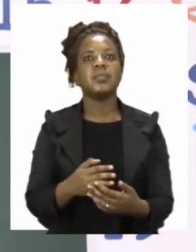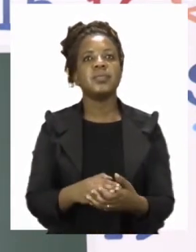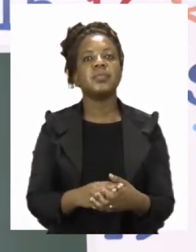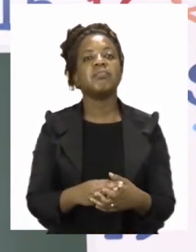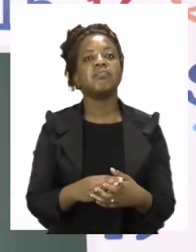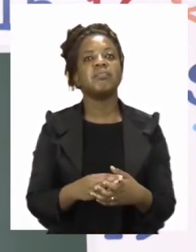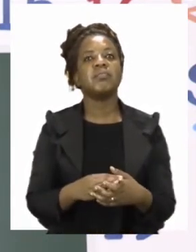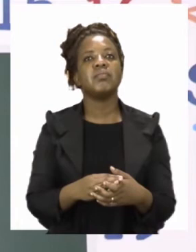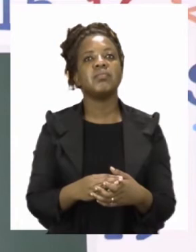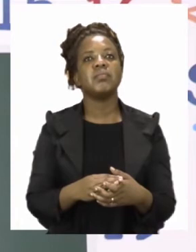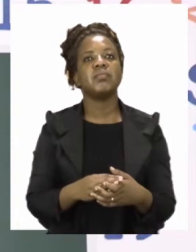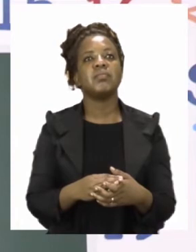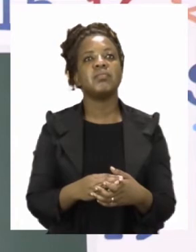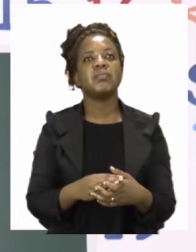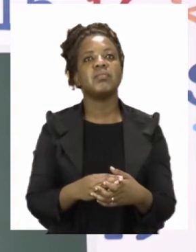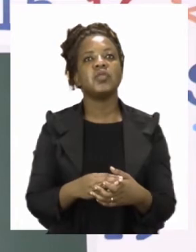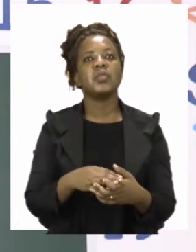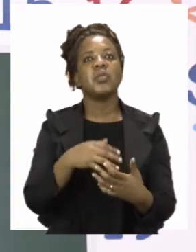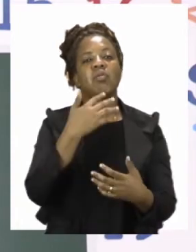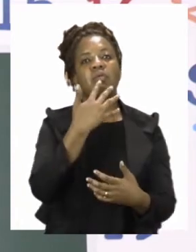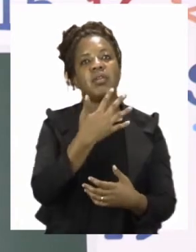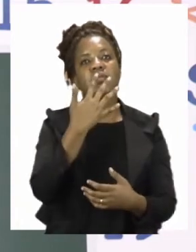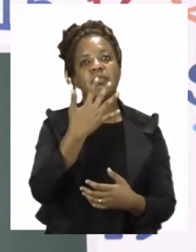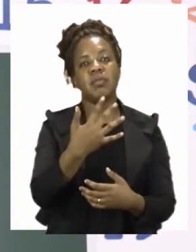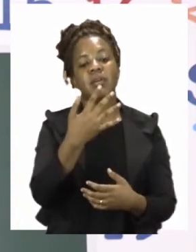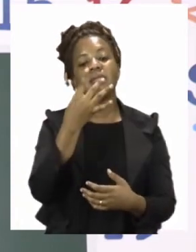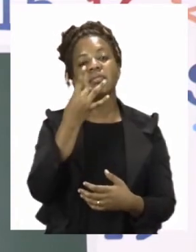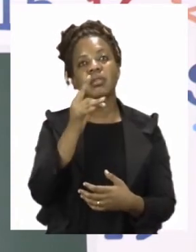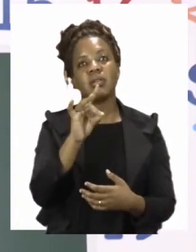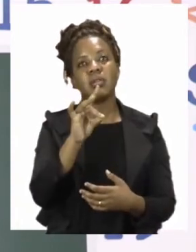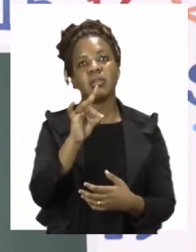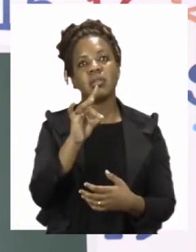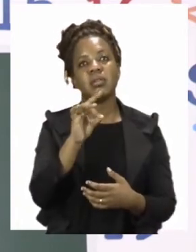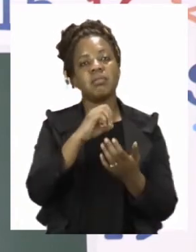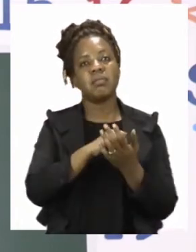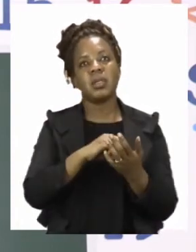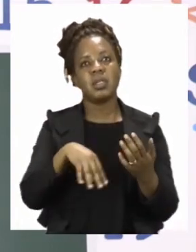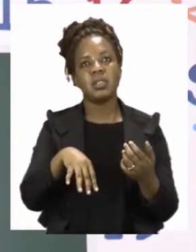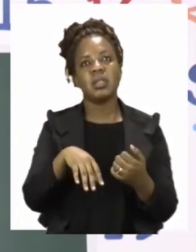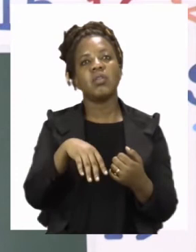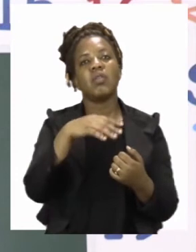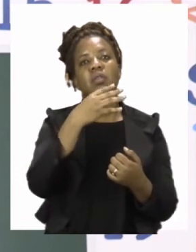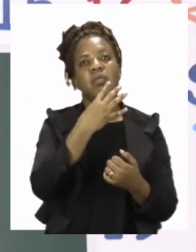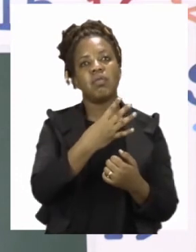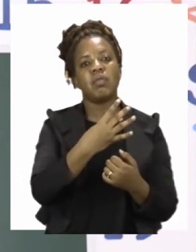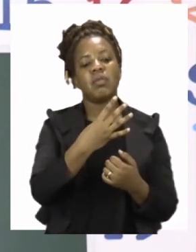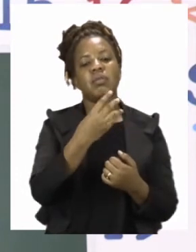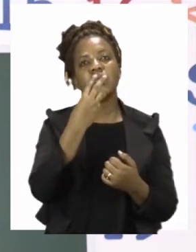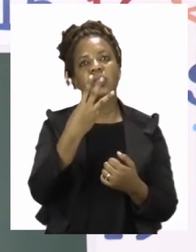many fingers do we have? 1, 2, 3, 4,